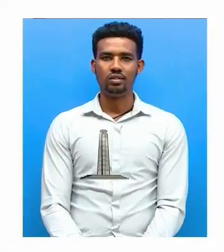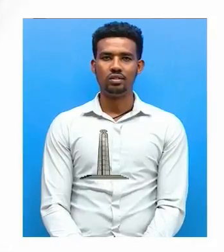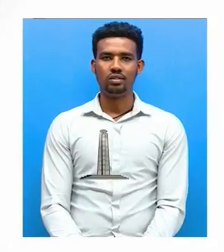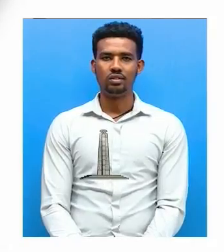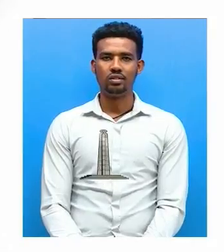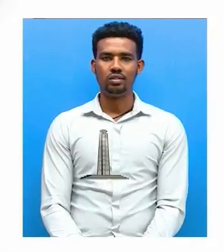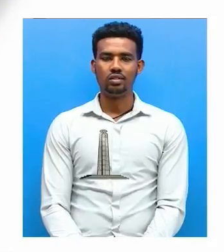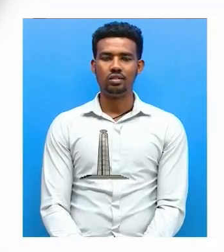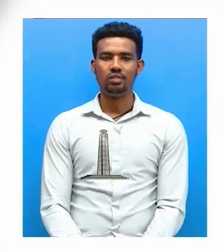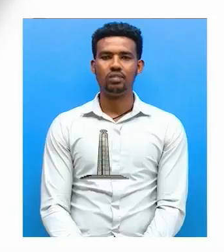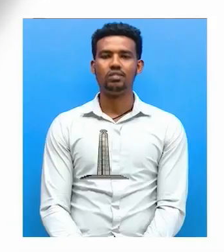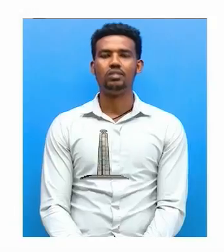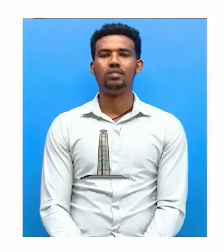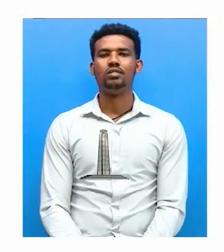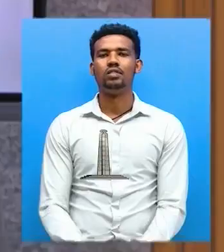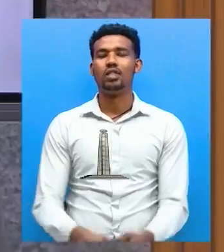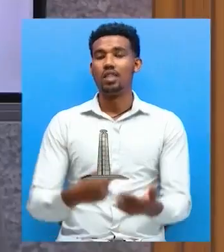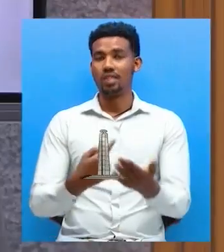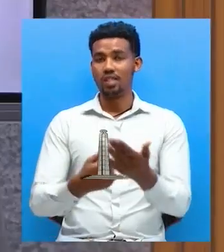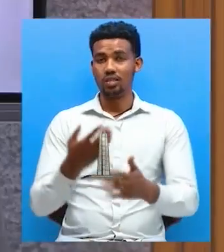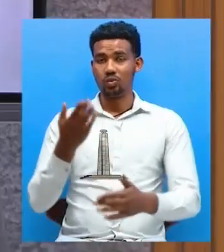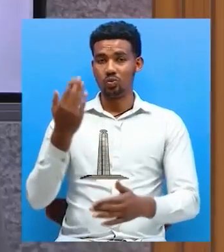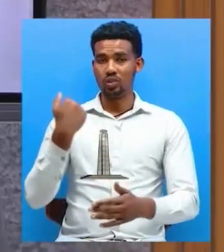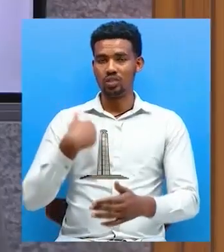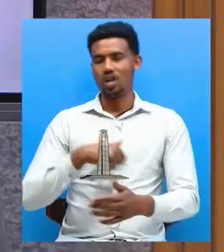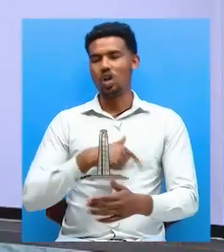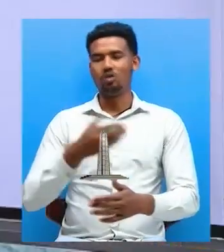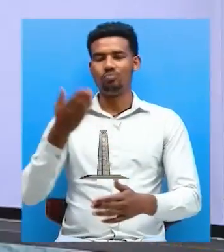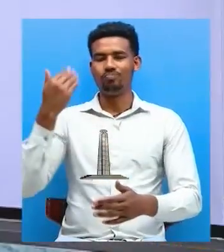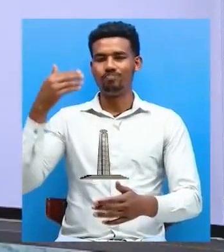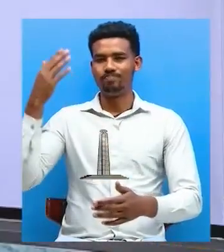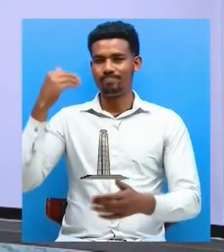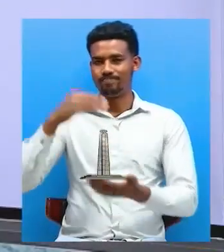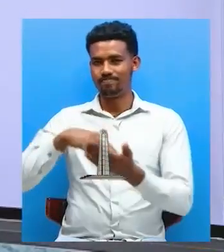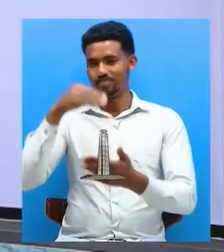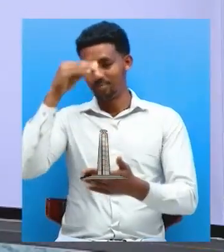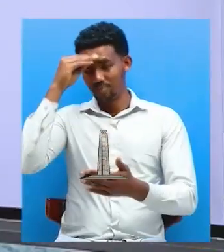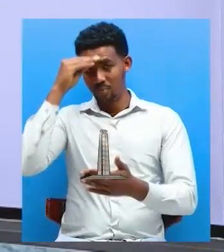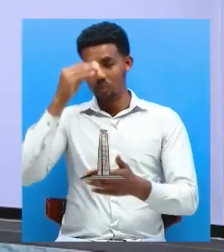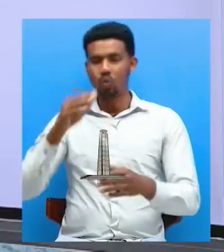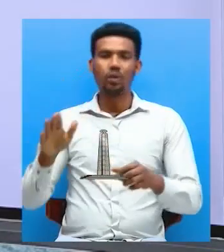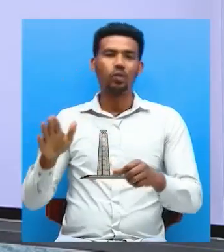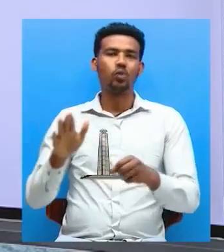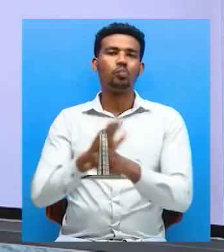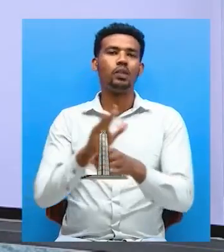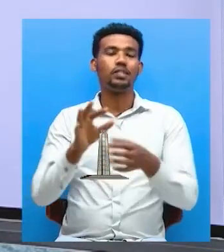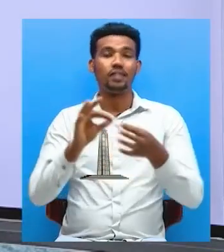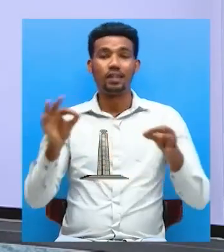Punctuation marks. This was our previous lesson. When we come to complete sentences,